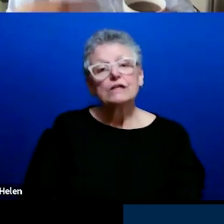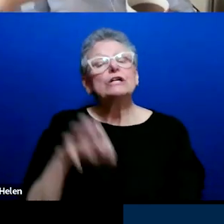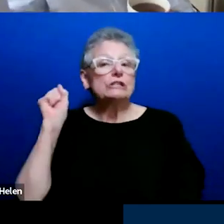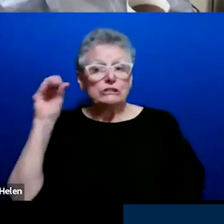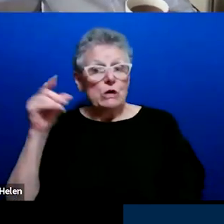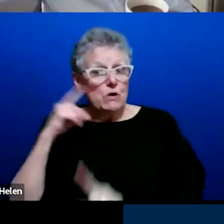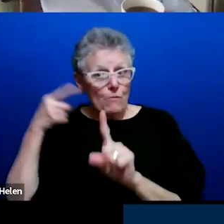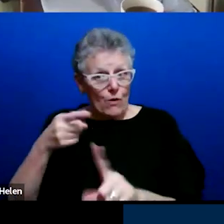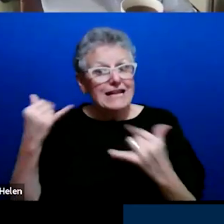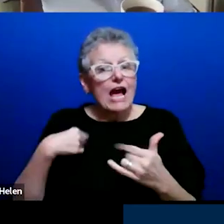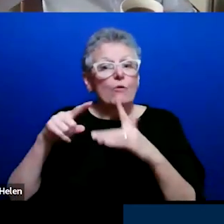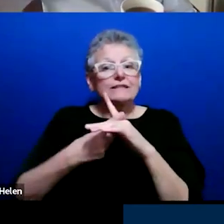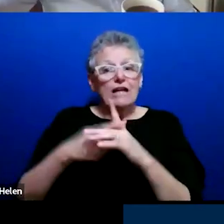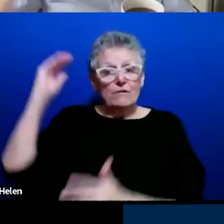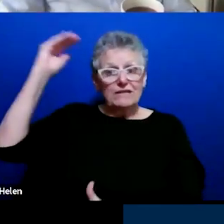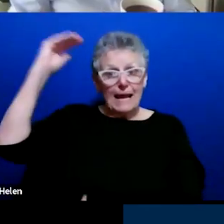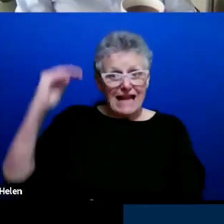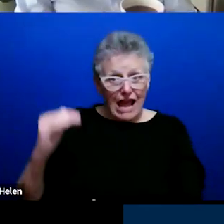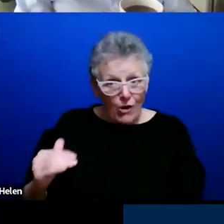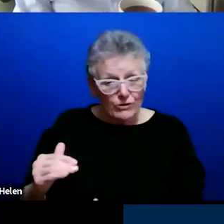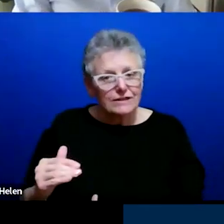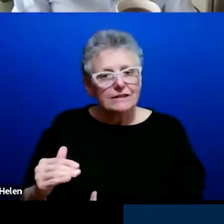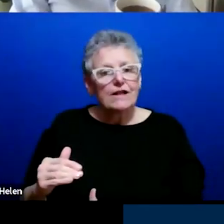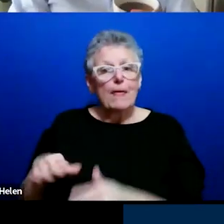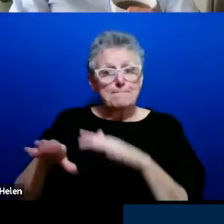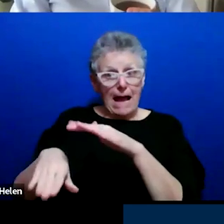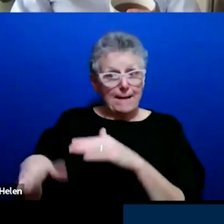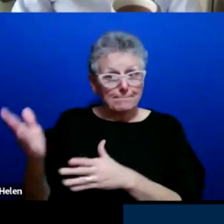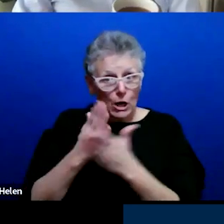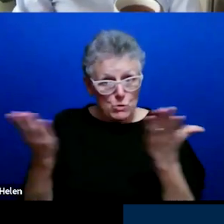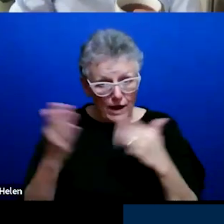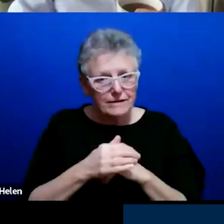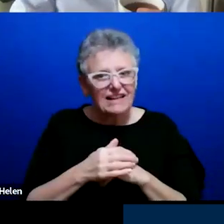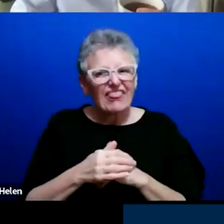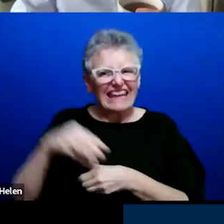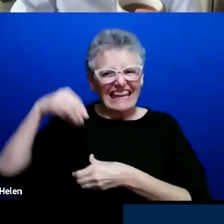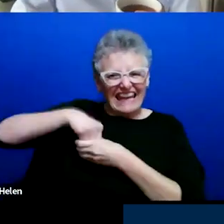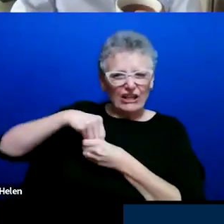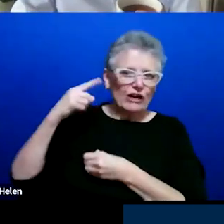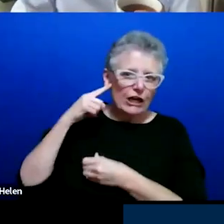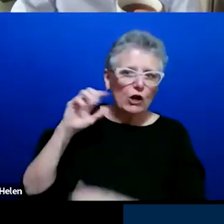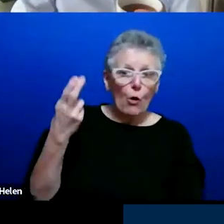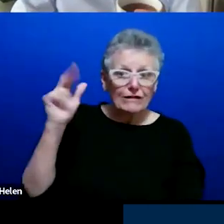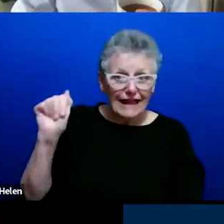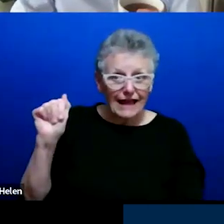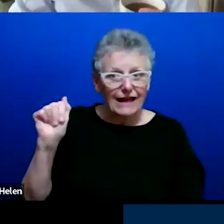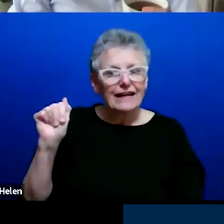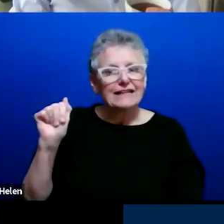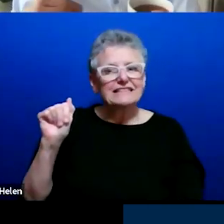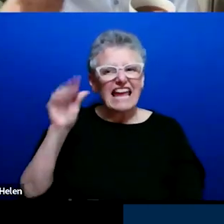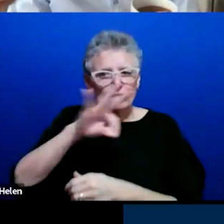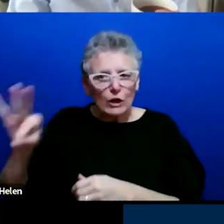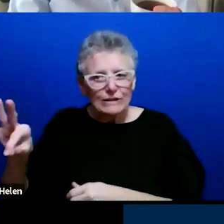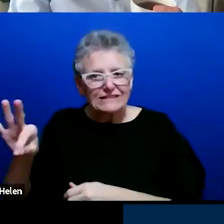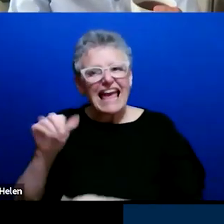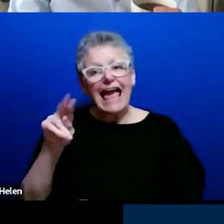So now we start from top down. We're going to go to the bottom part. So the inner ear, the cochlea, is a